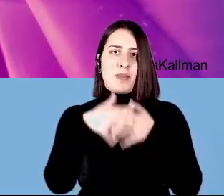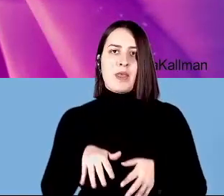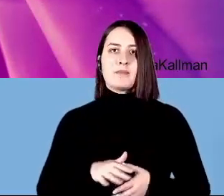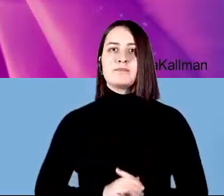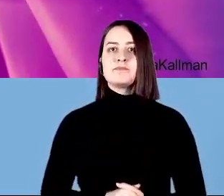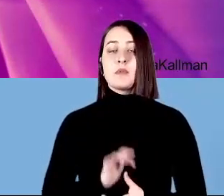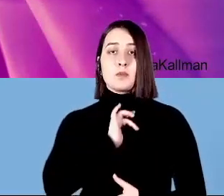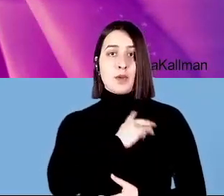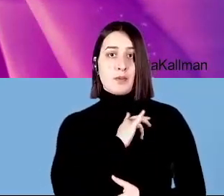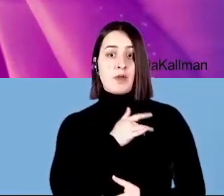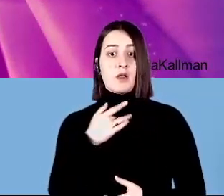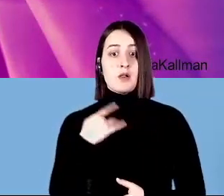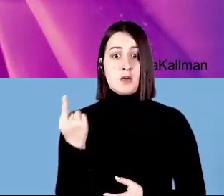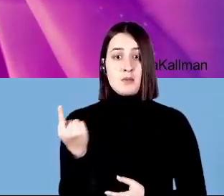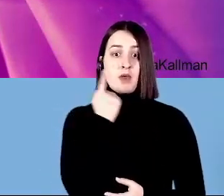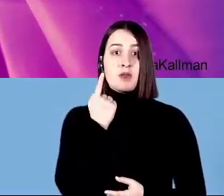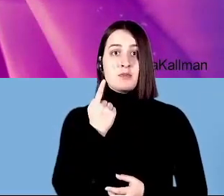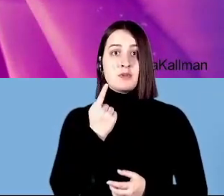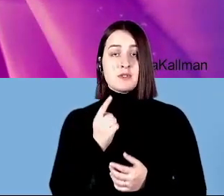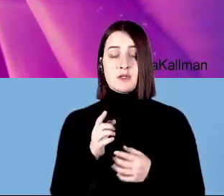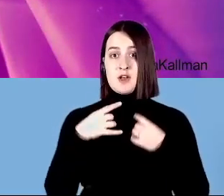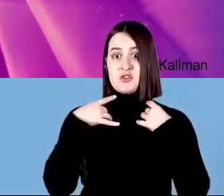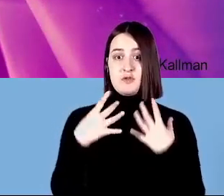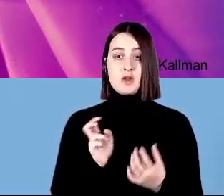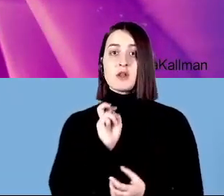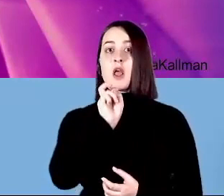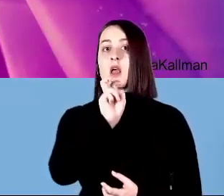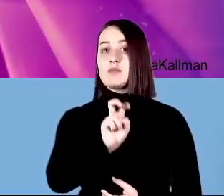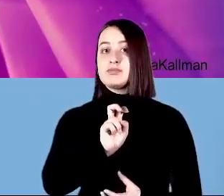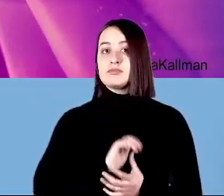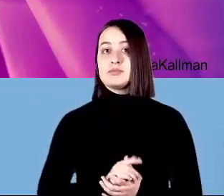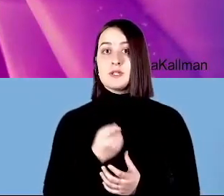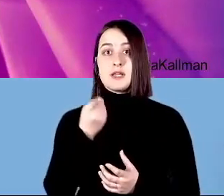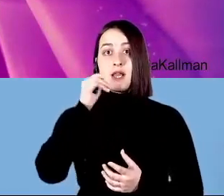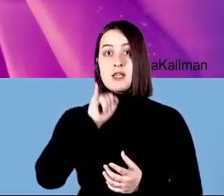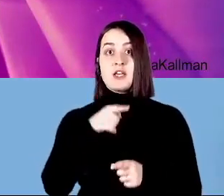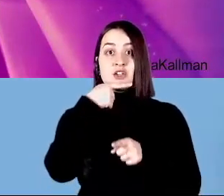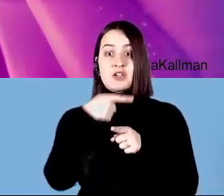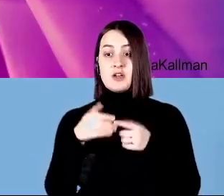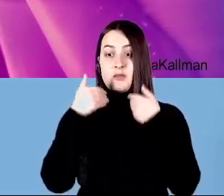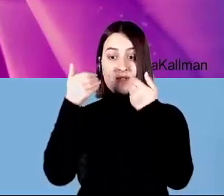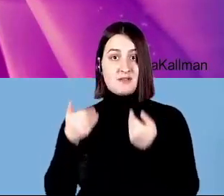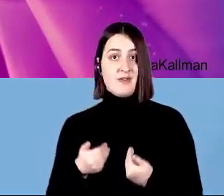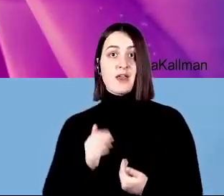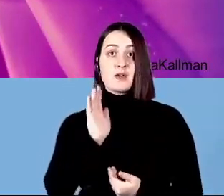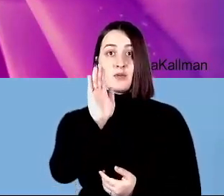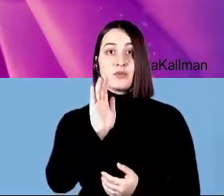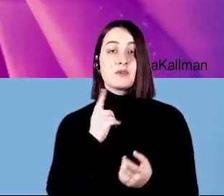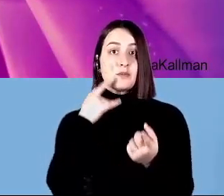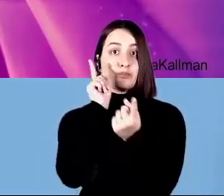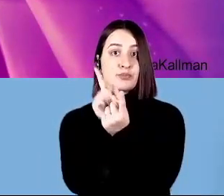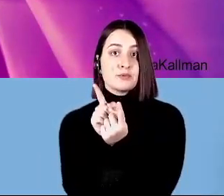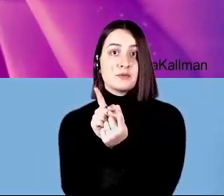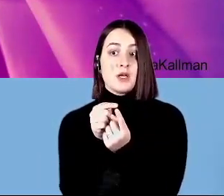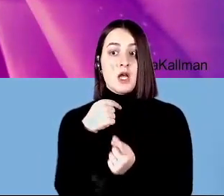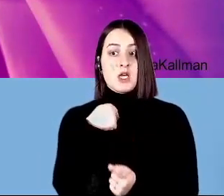AI avatars greet us and welcome us. But maybe I don't want to arrive by myself, so I bring with me